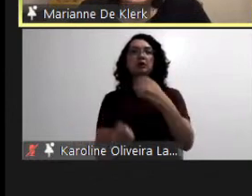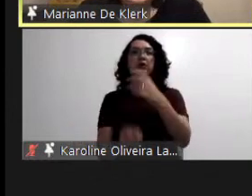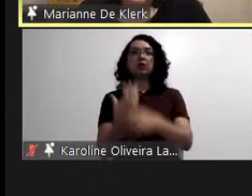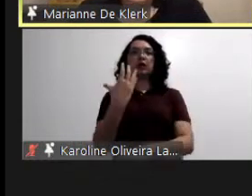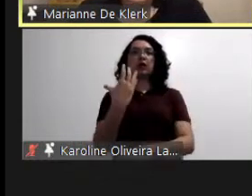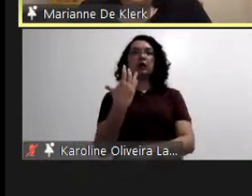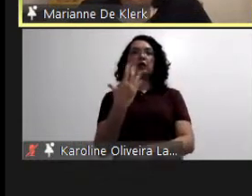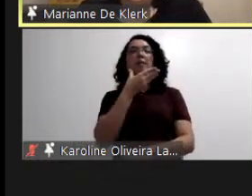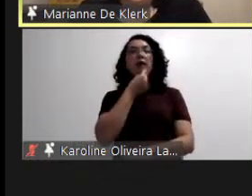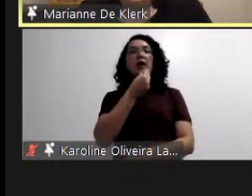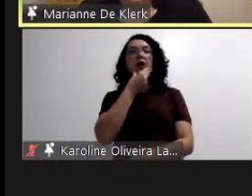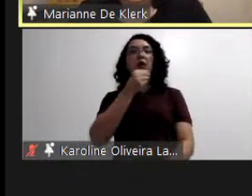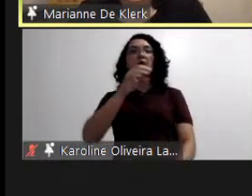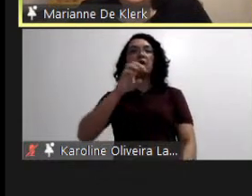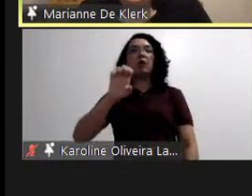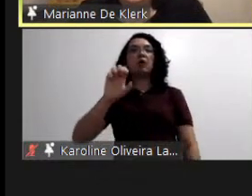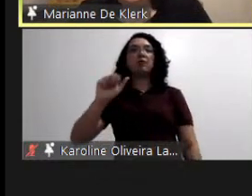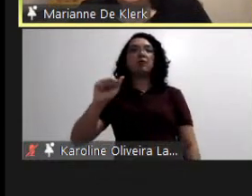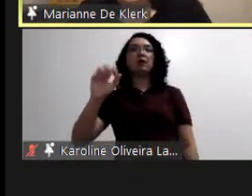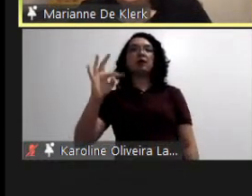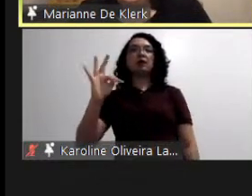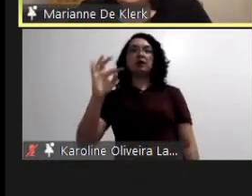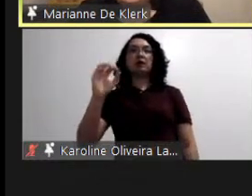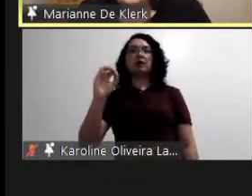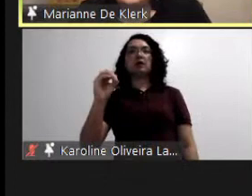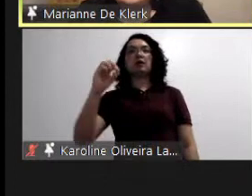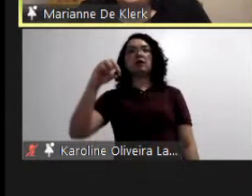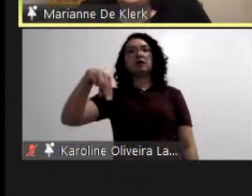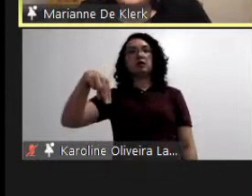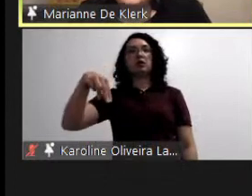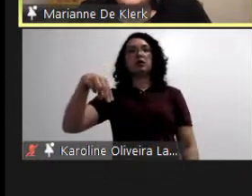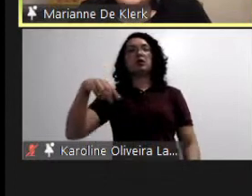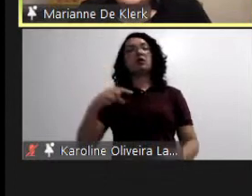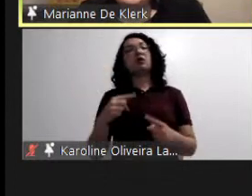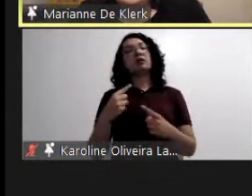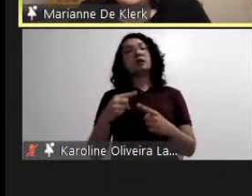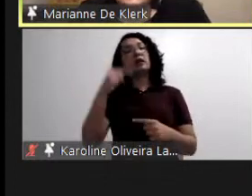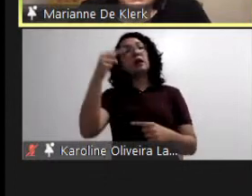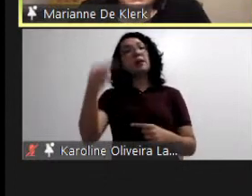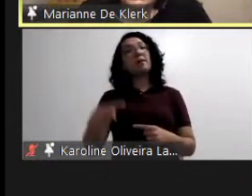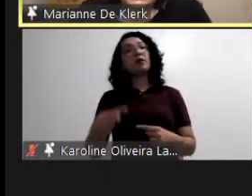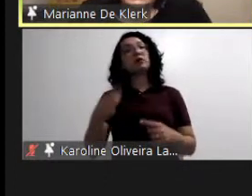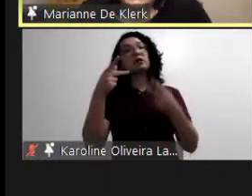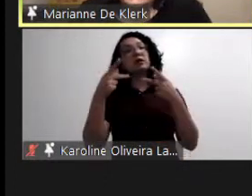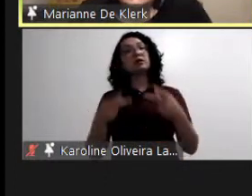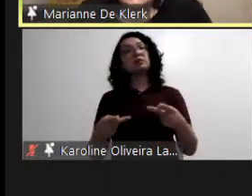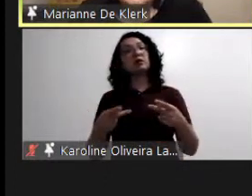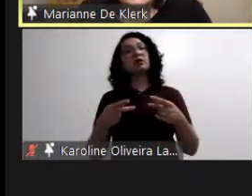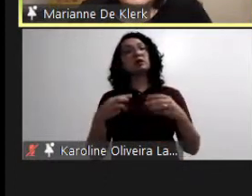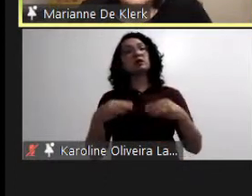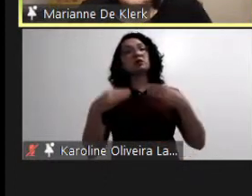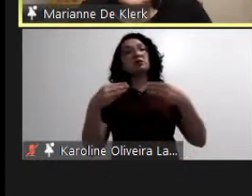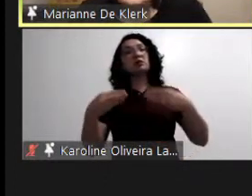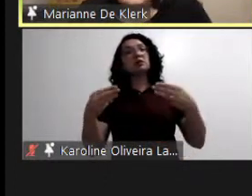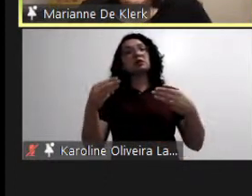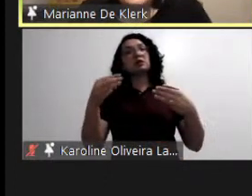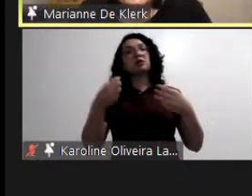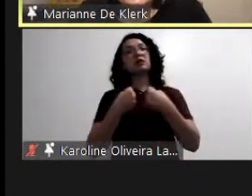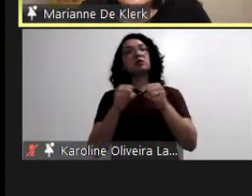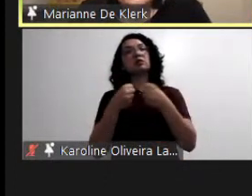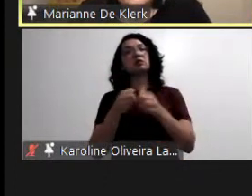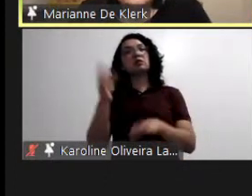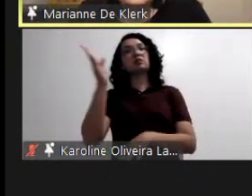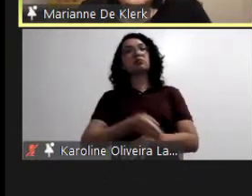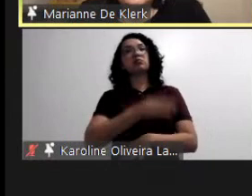Wachthuis, which is also known as Polly's Arcade for the arcade system below. And once again, you can see the